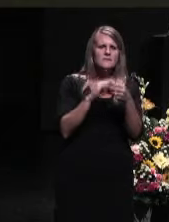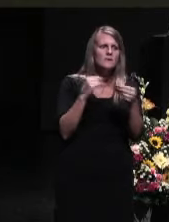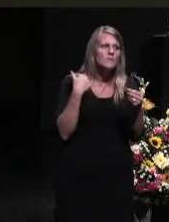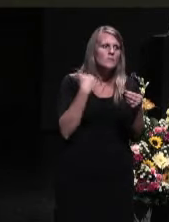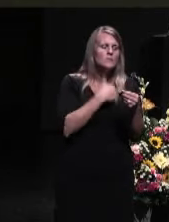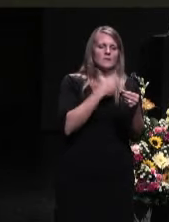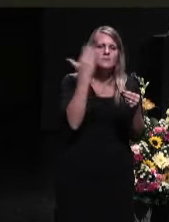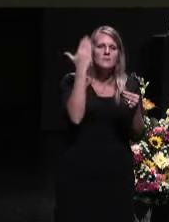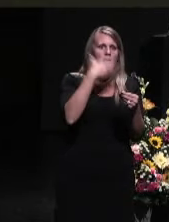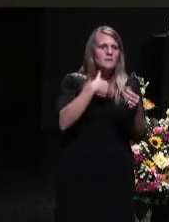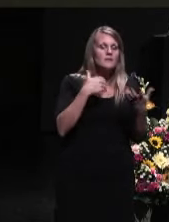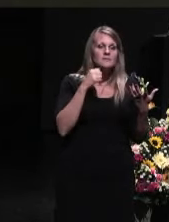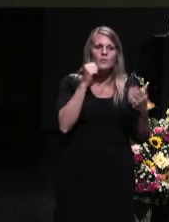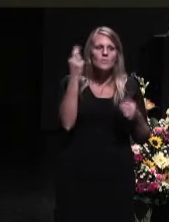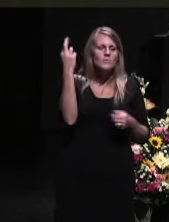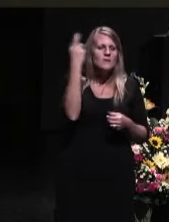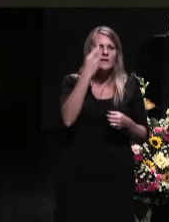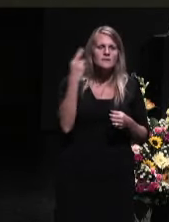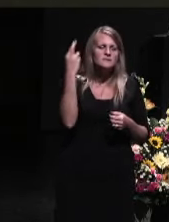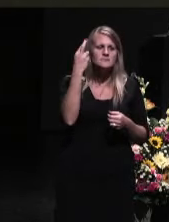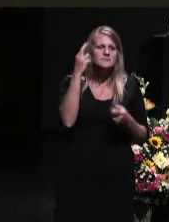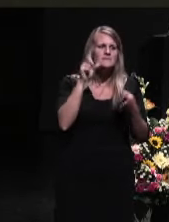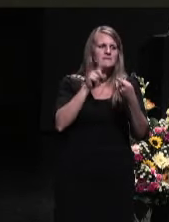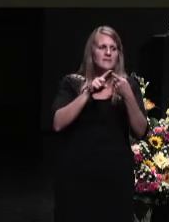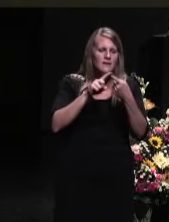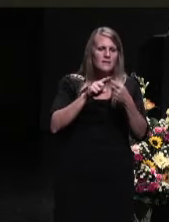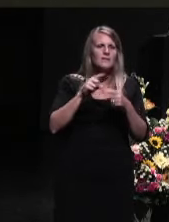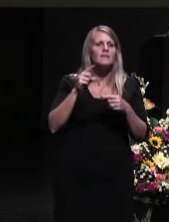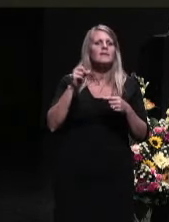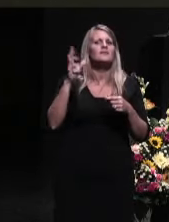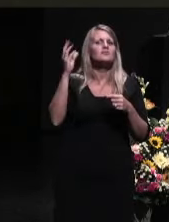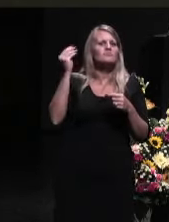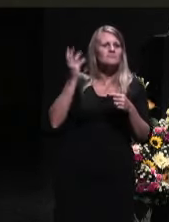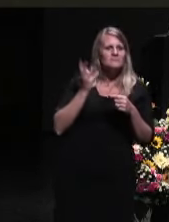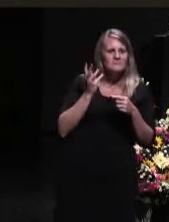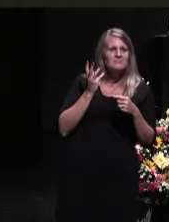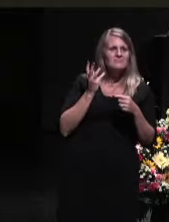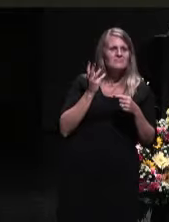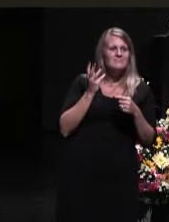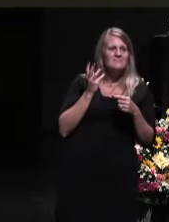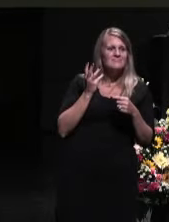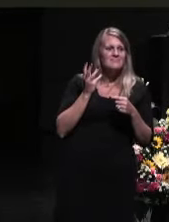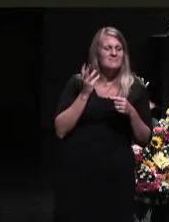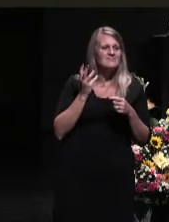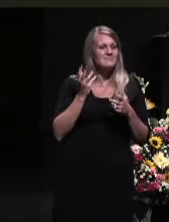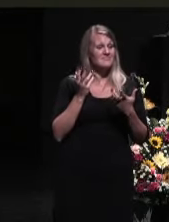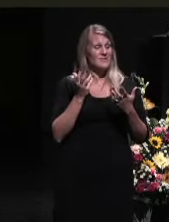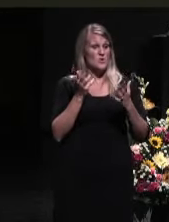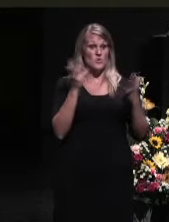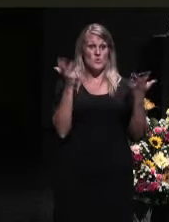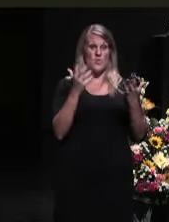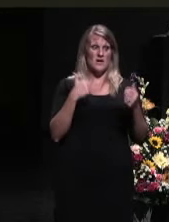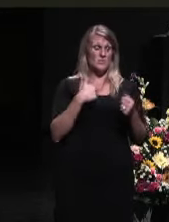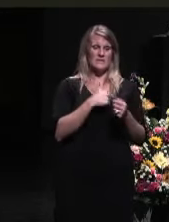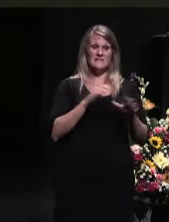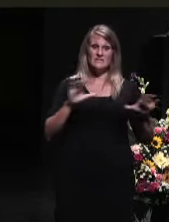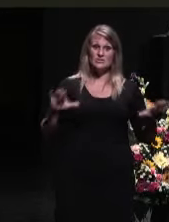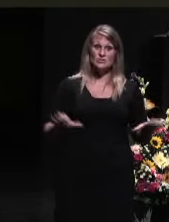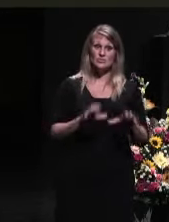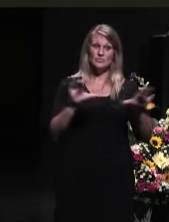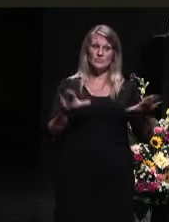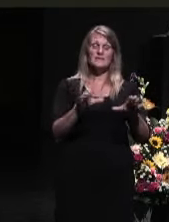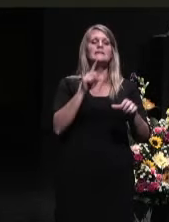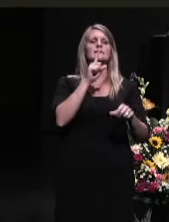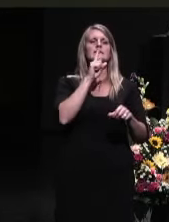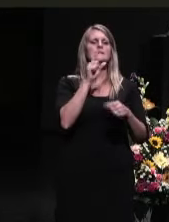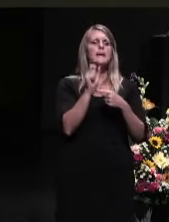have, but it comes back. Apologize about the trite metaphor, but it truly, what we do is that pebble